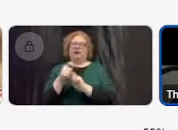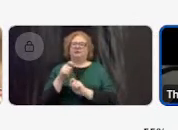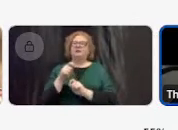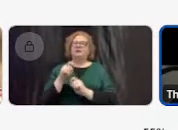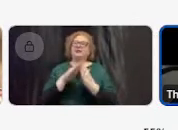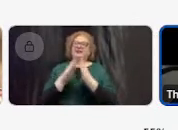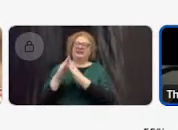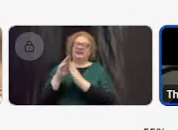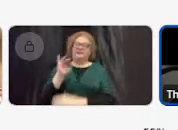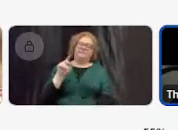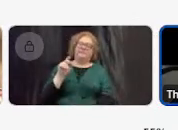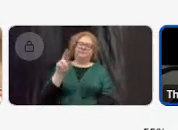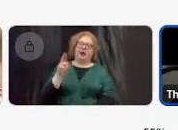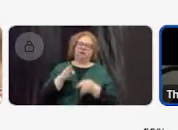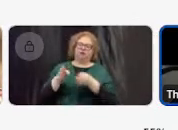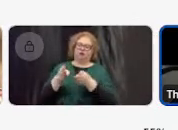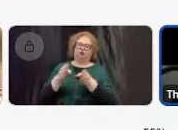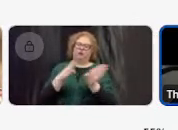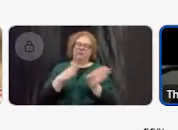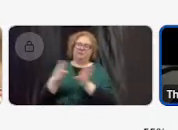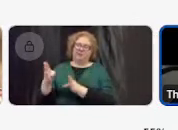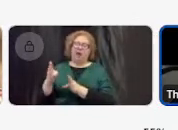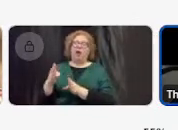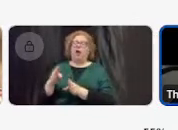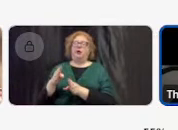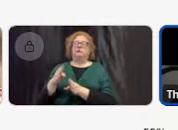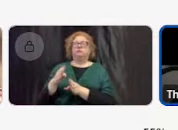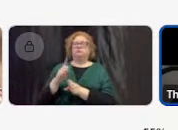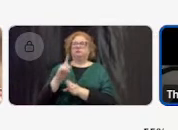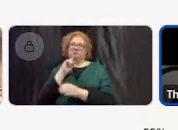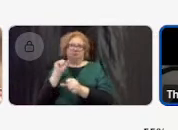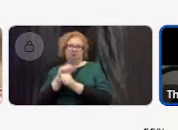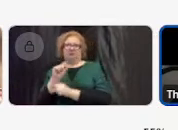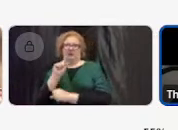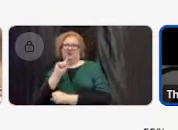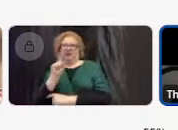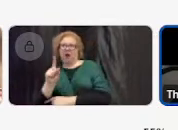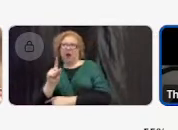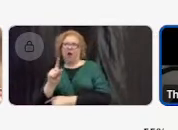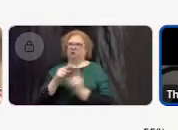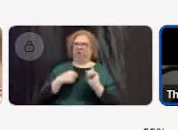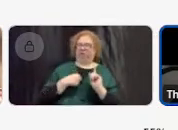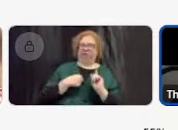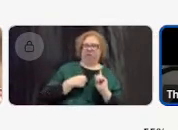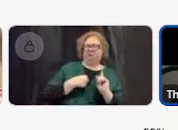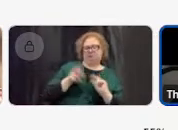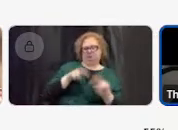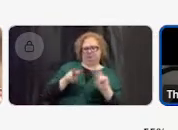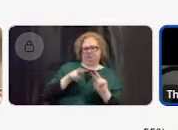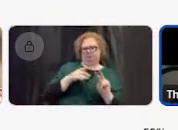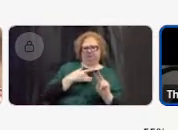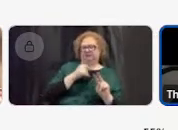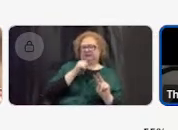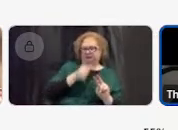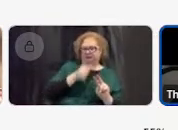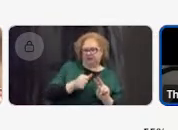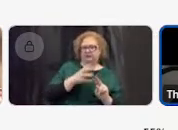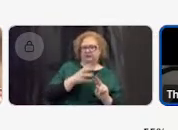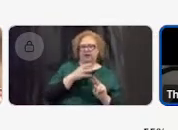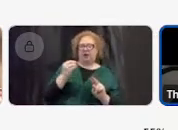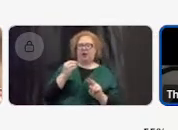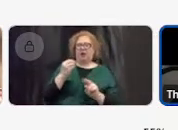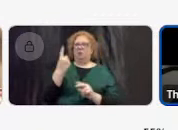not sure that it does, in fact, it appears to be based on what the director's saying that it doesn't, but